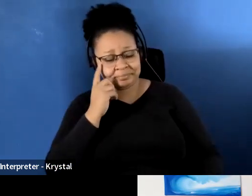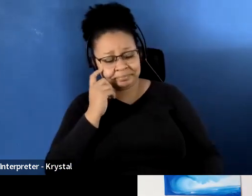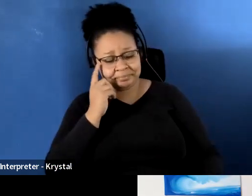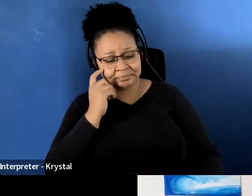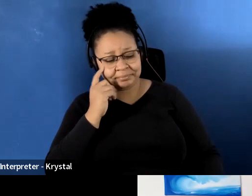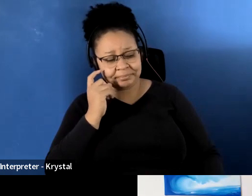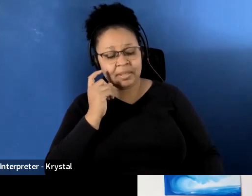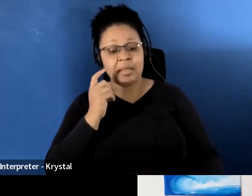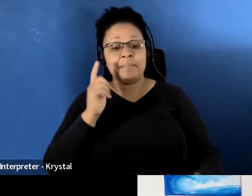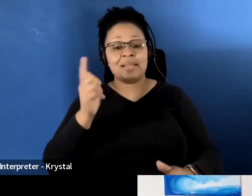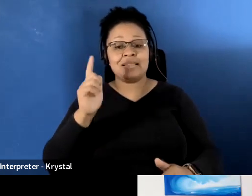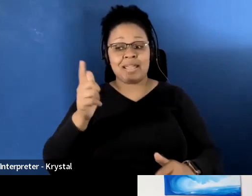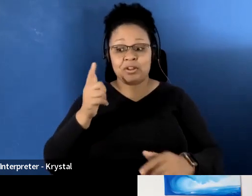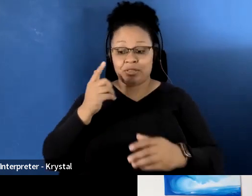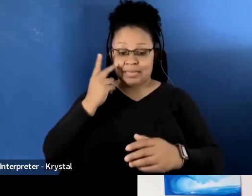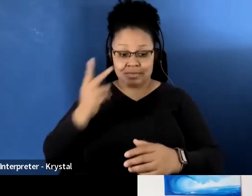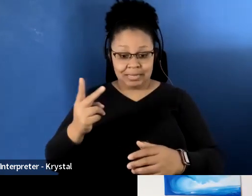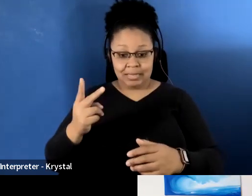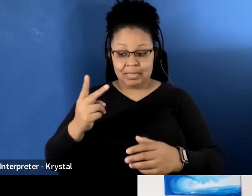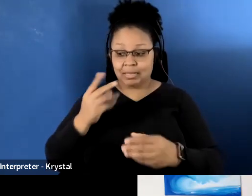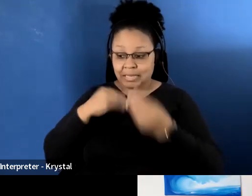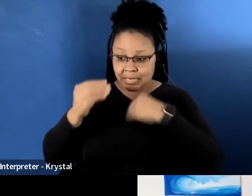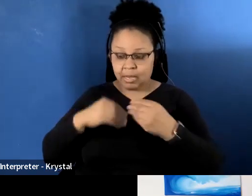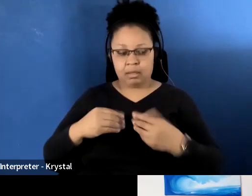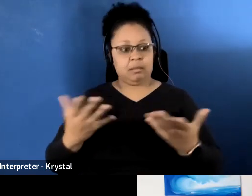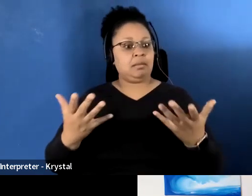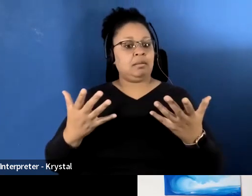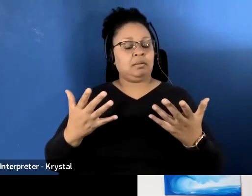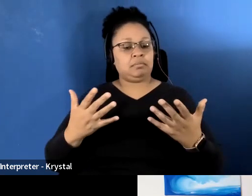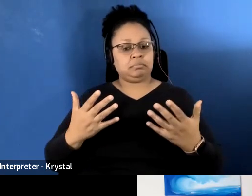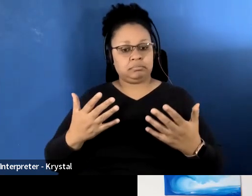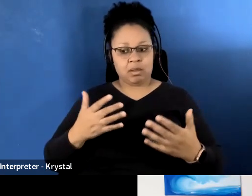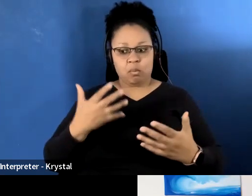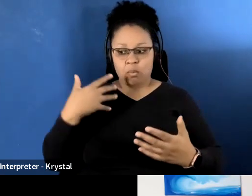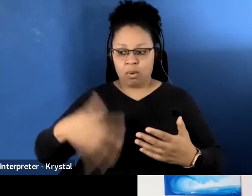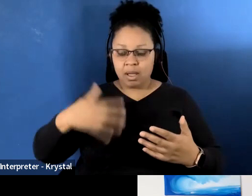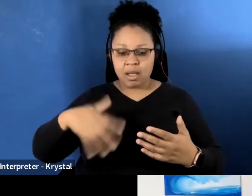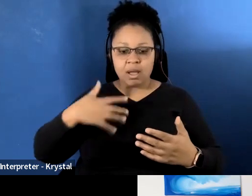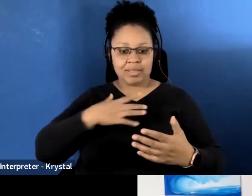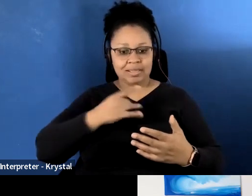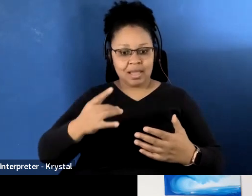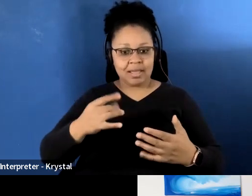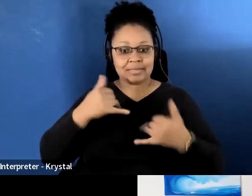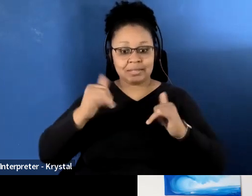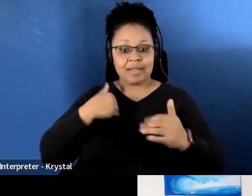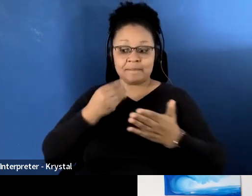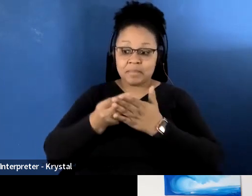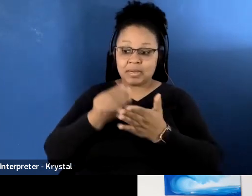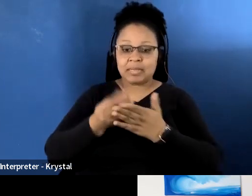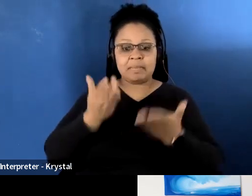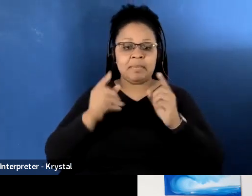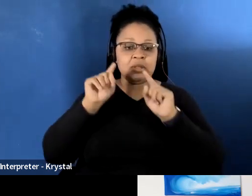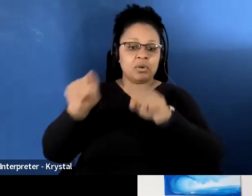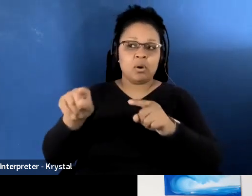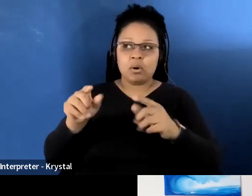end result, they could afford to eat healthy food, good food, and still have some money to maybe go to a movie that month. You